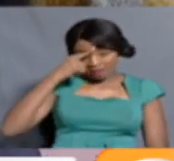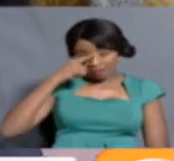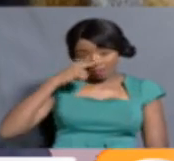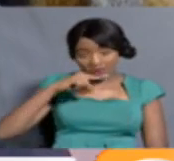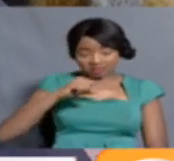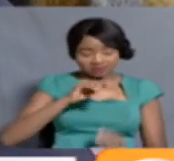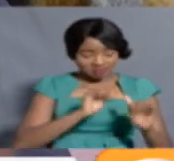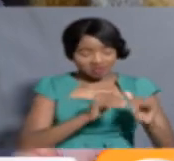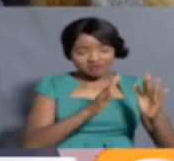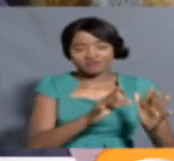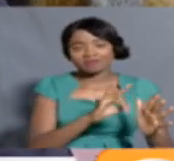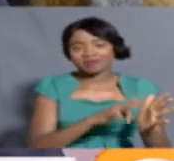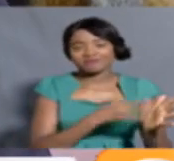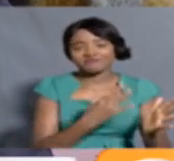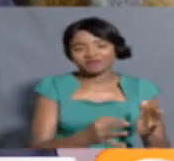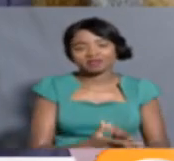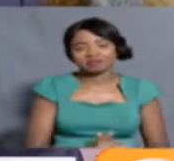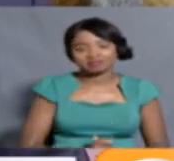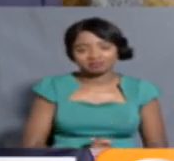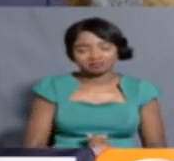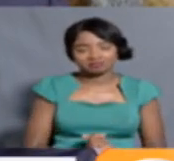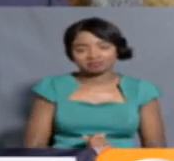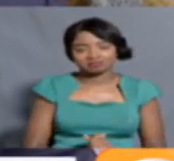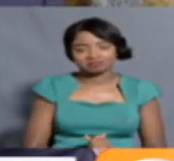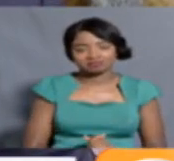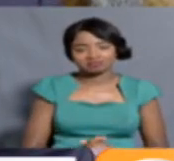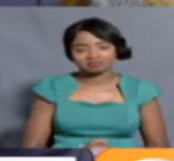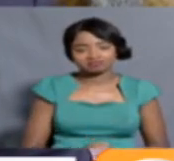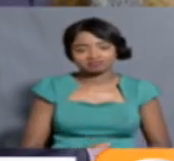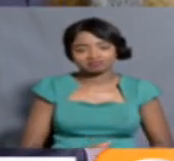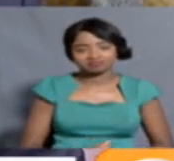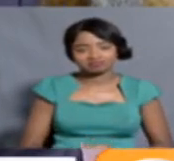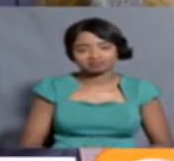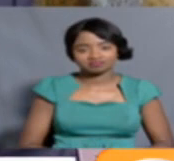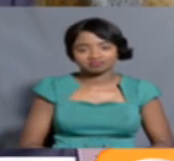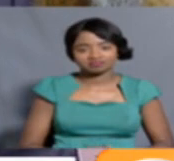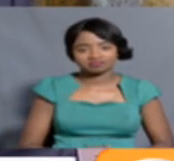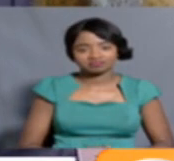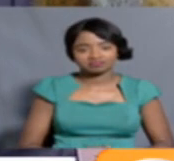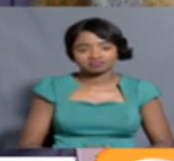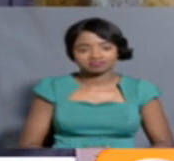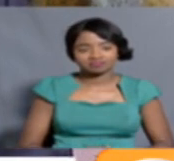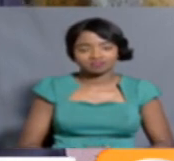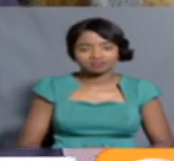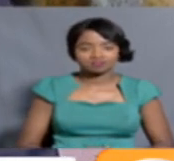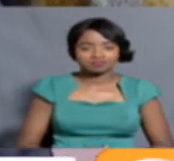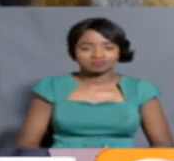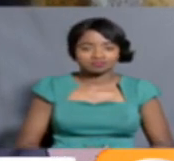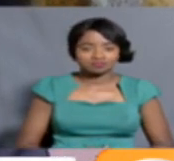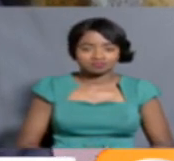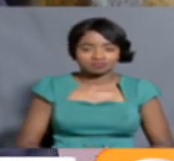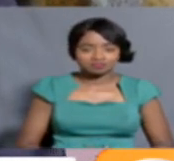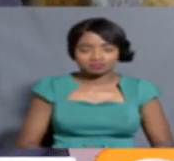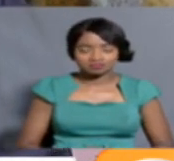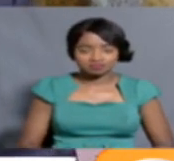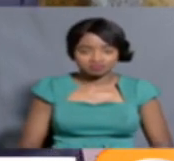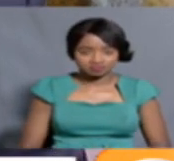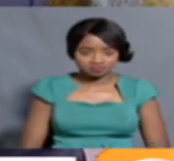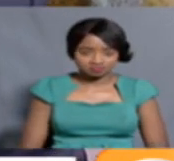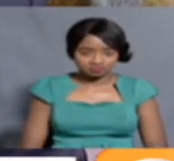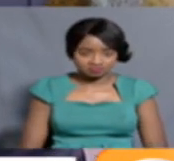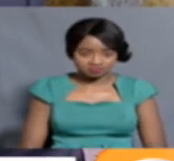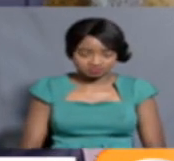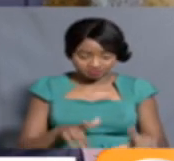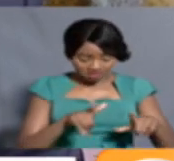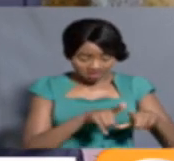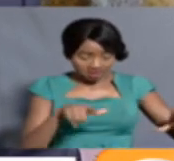Yeah. Now, looking at the land that is under agricultural farming in this country